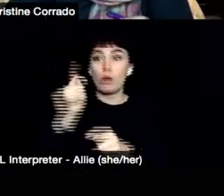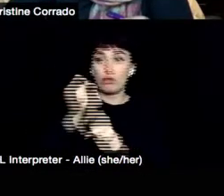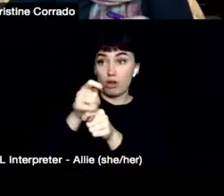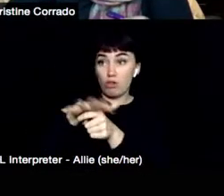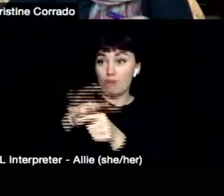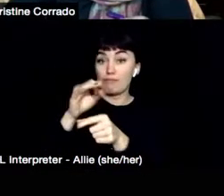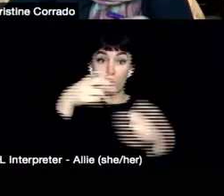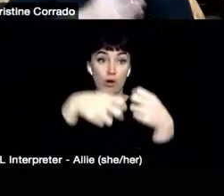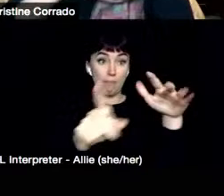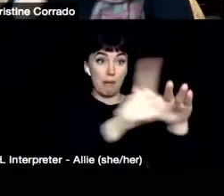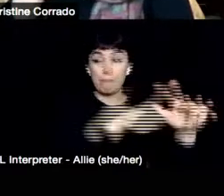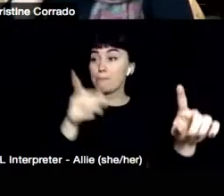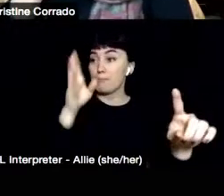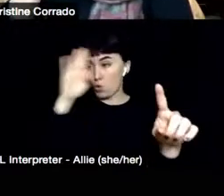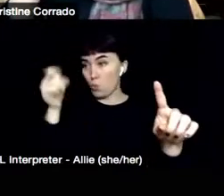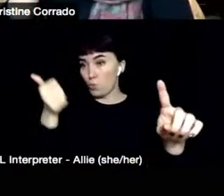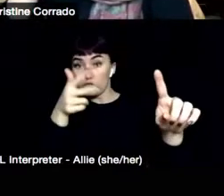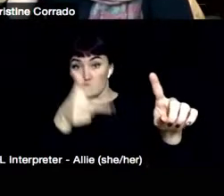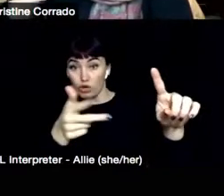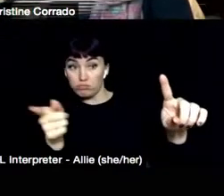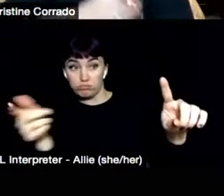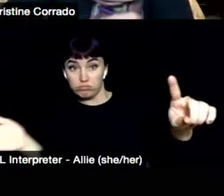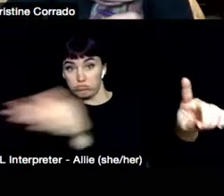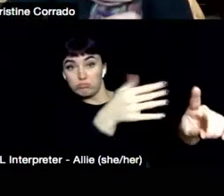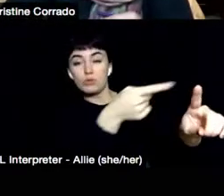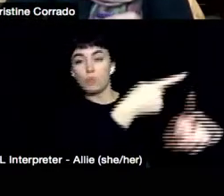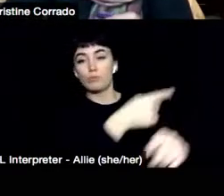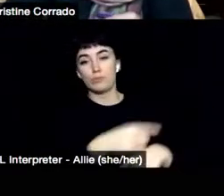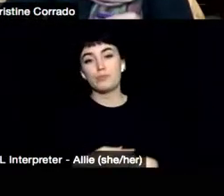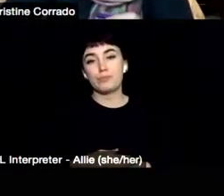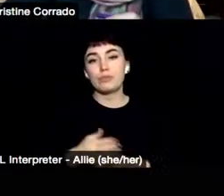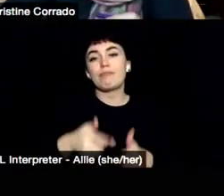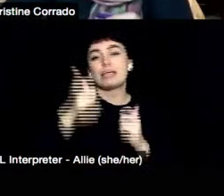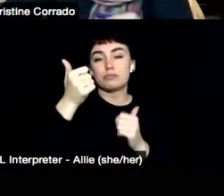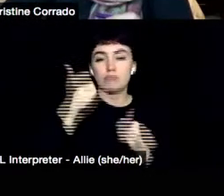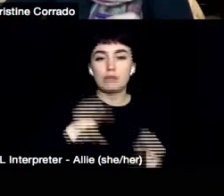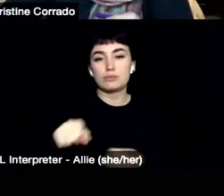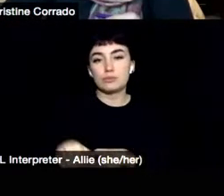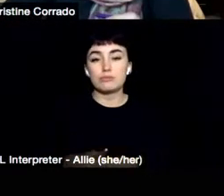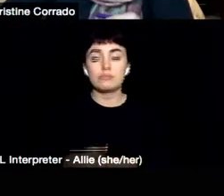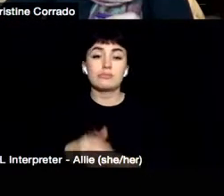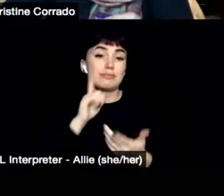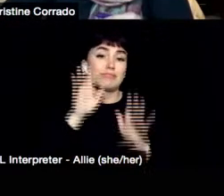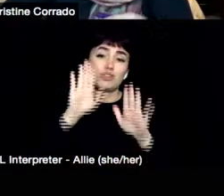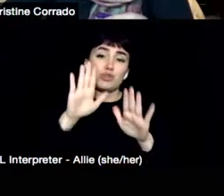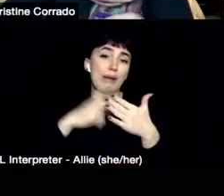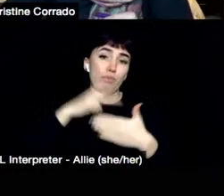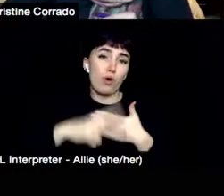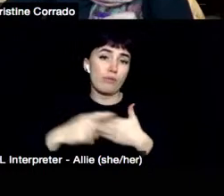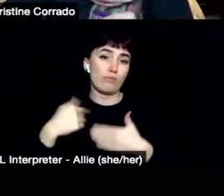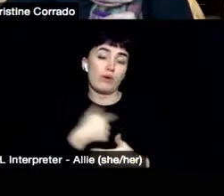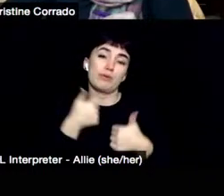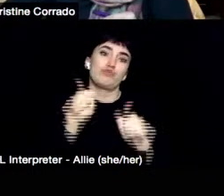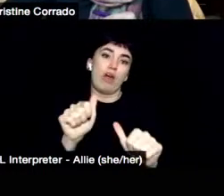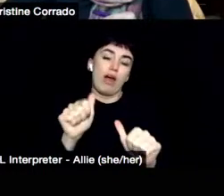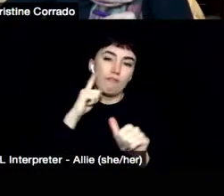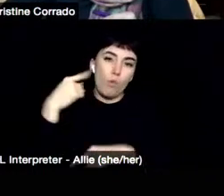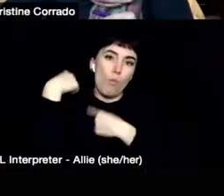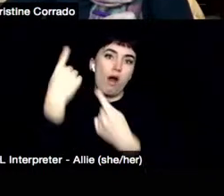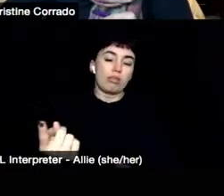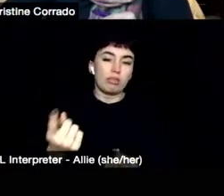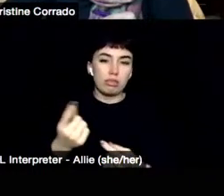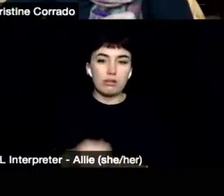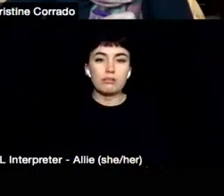issue, we'll know what truck to call to get there the quickest. So it's a great program. We've been trying to do this for a while. I think it's